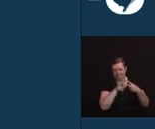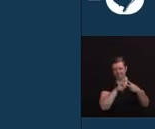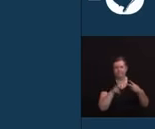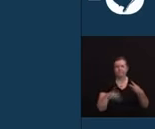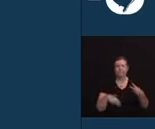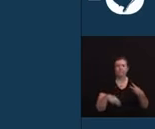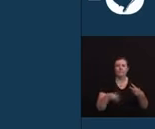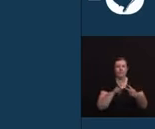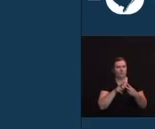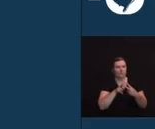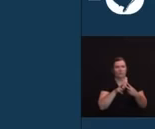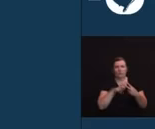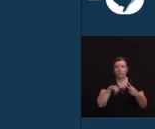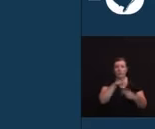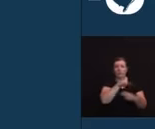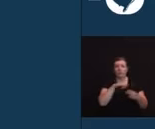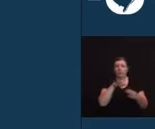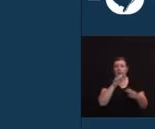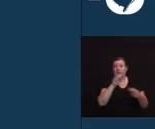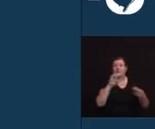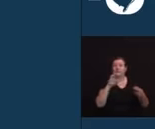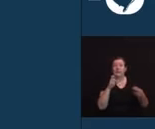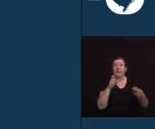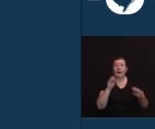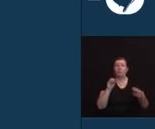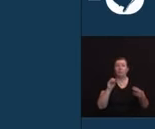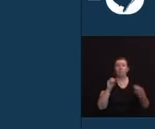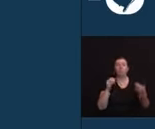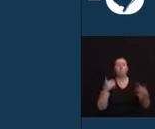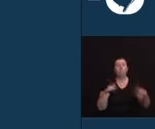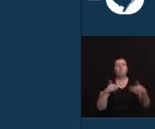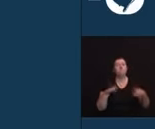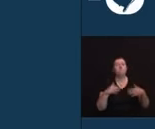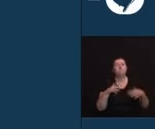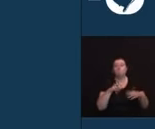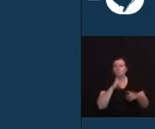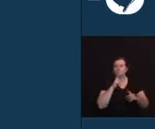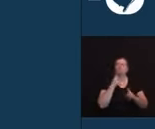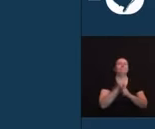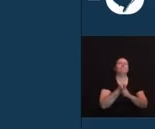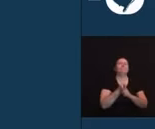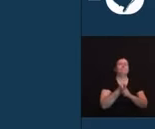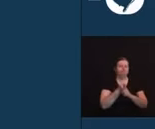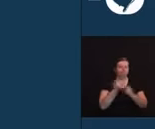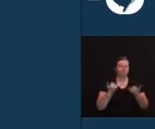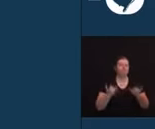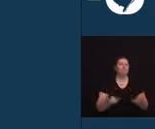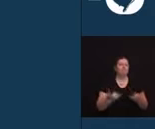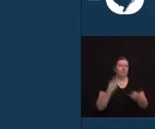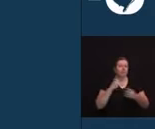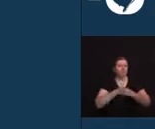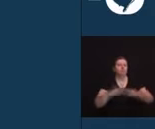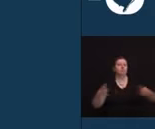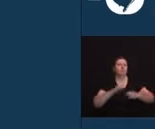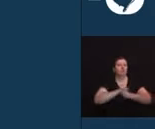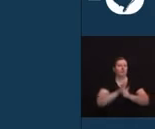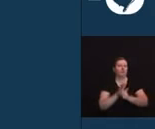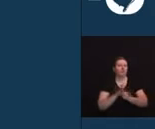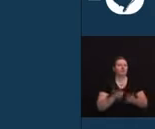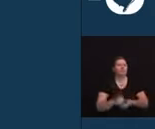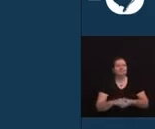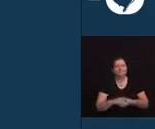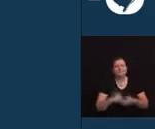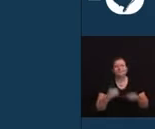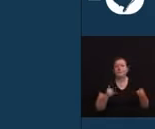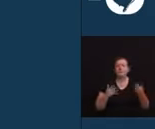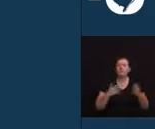second wave. But, and this is a huge but, our contact tracers cannot do their jobs if you don't take the call. Since the